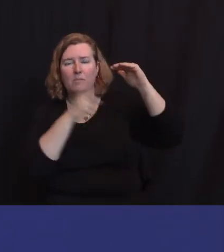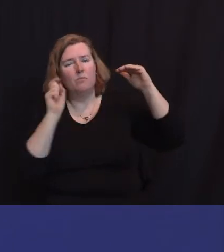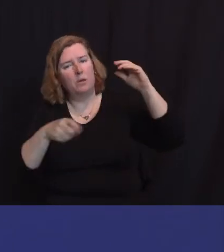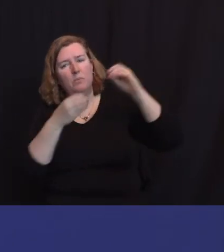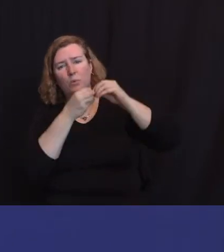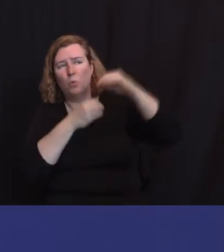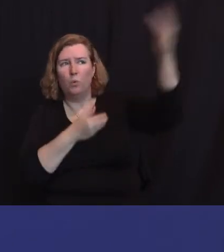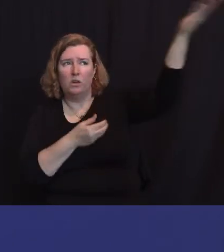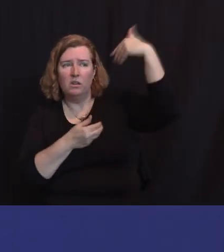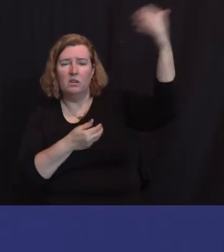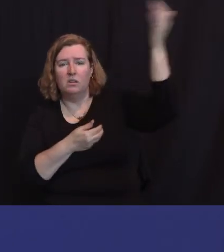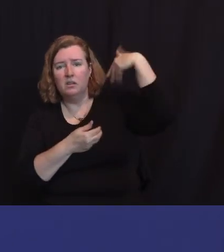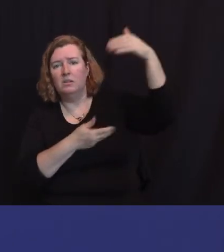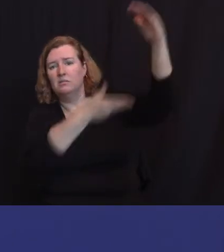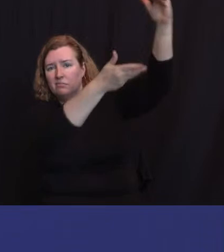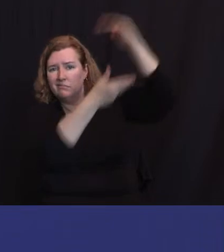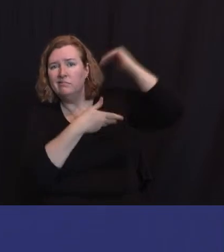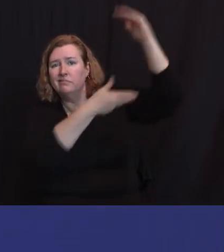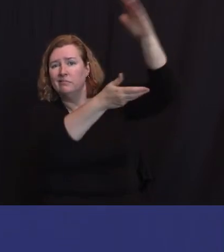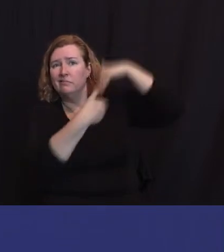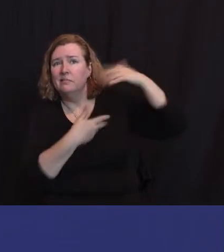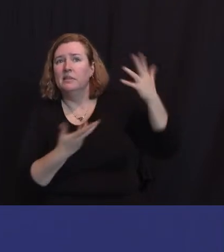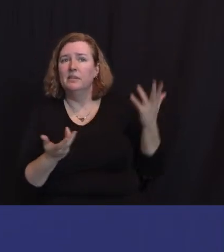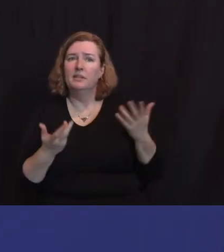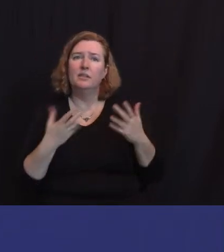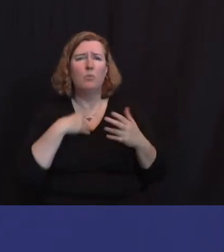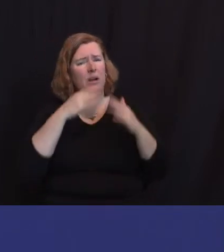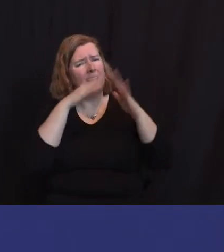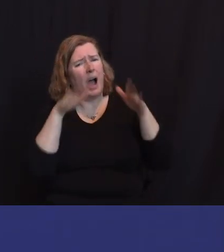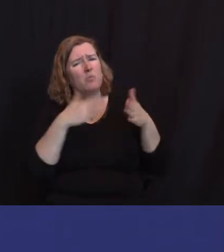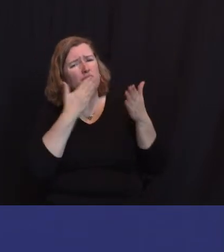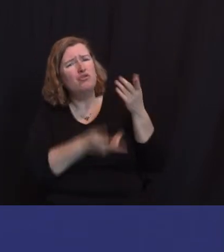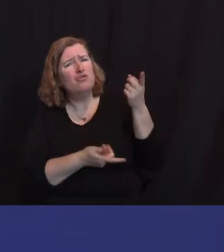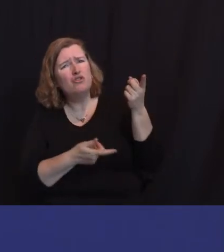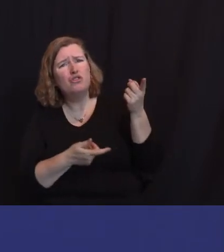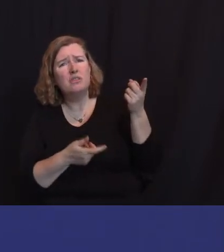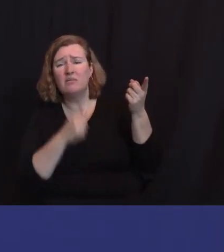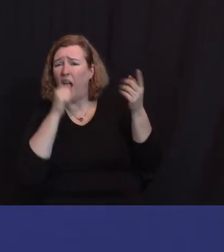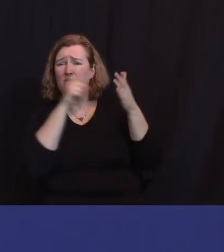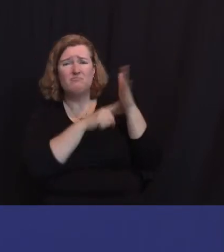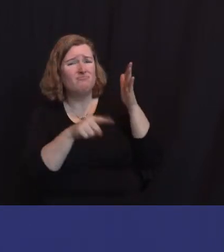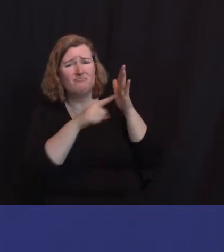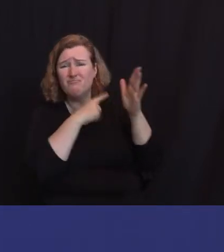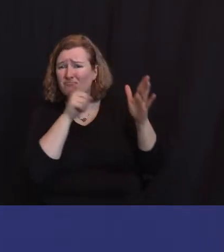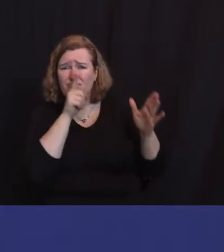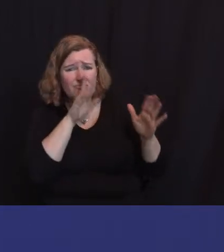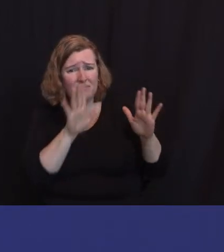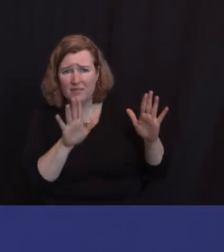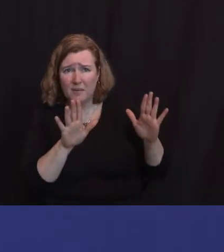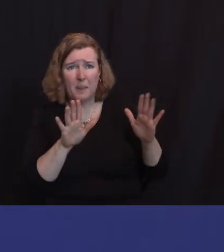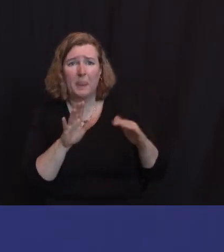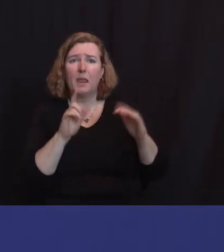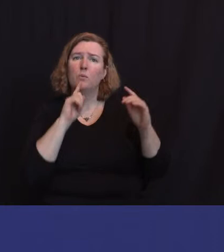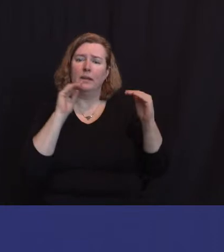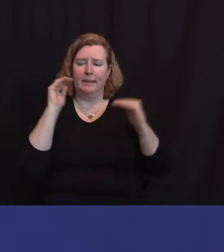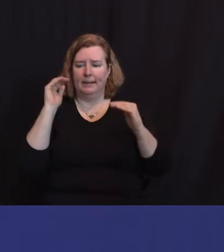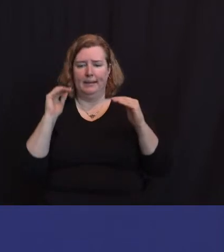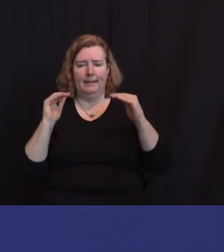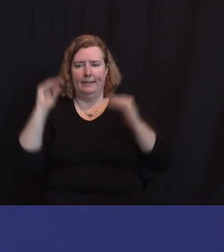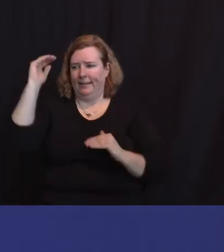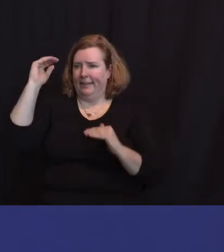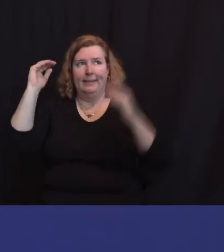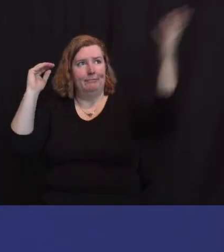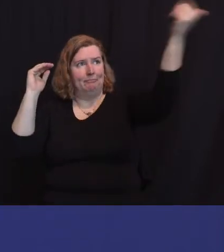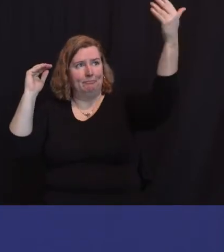great job, by the way. This is not an adversarial, this is a very constructive relationship, but there is a supply-demand reality for them as